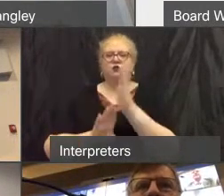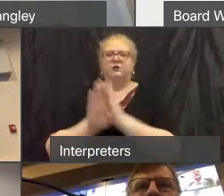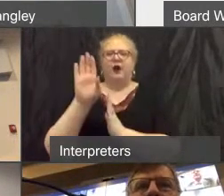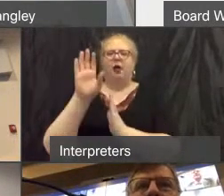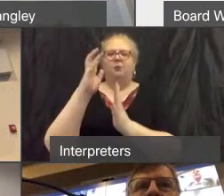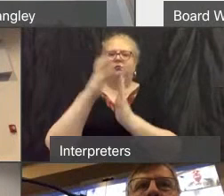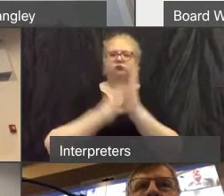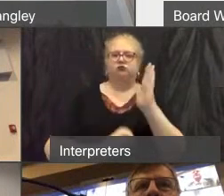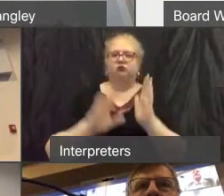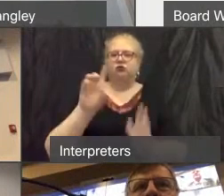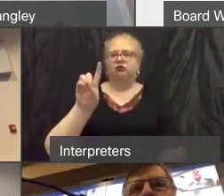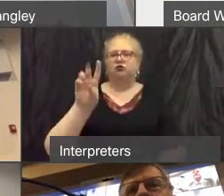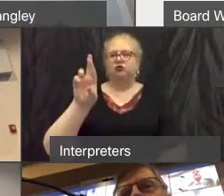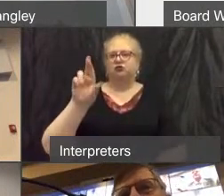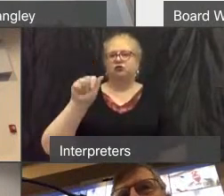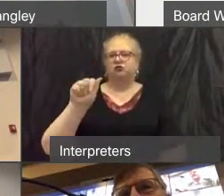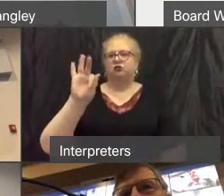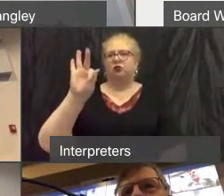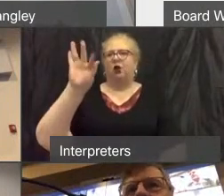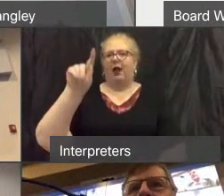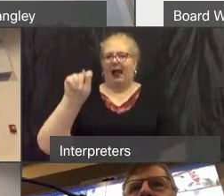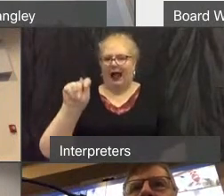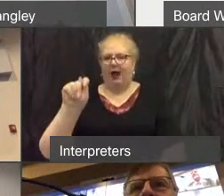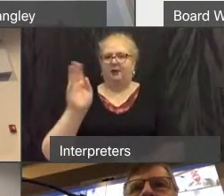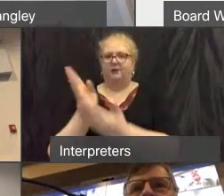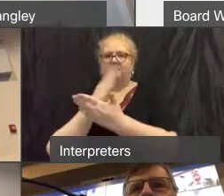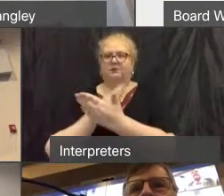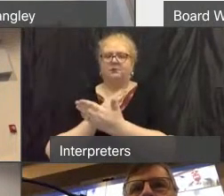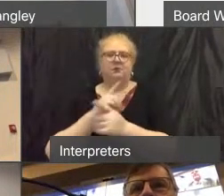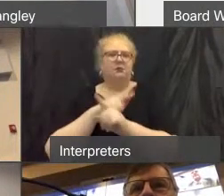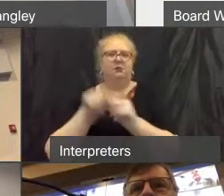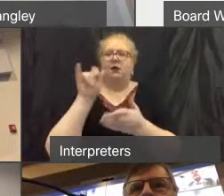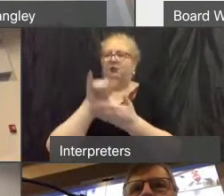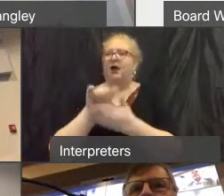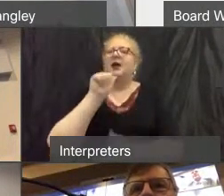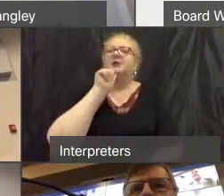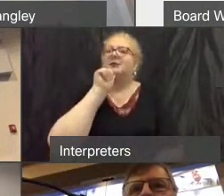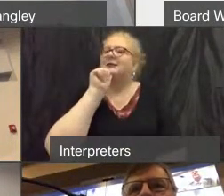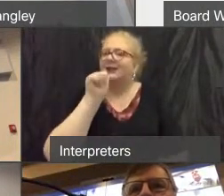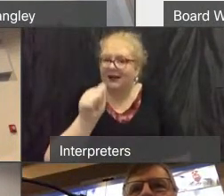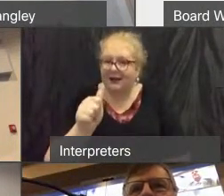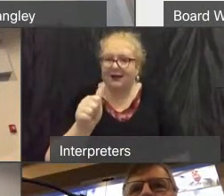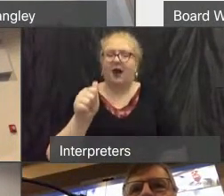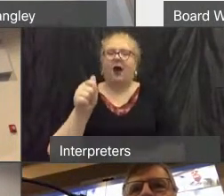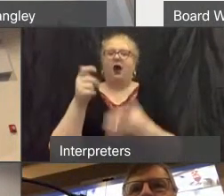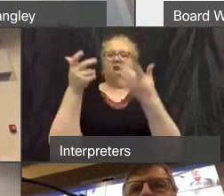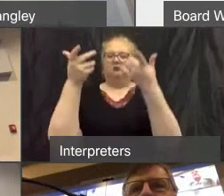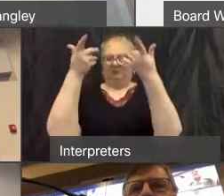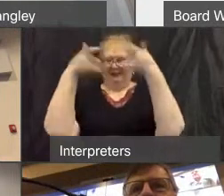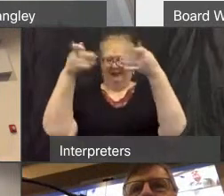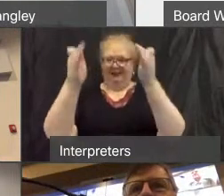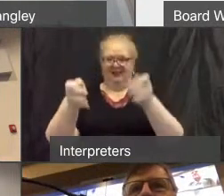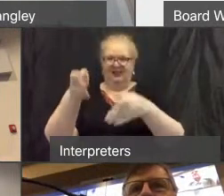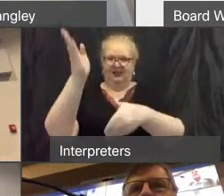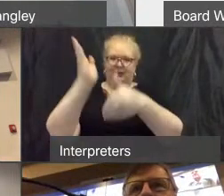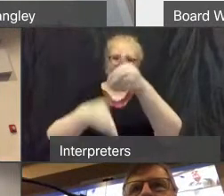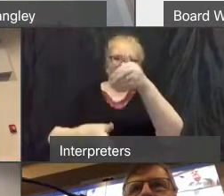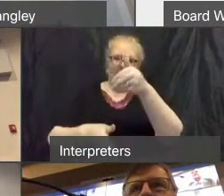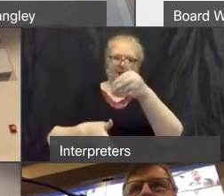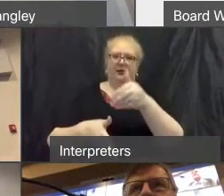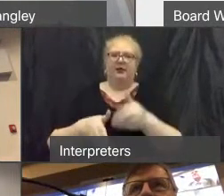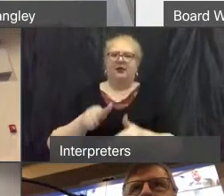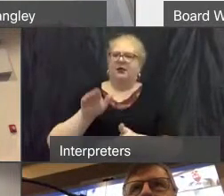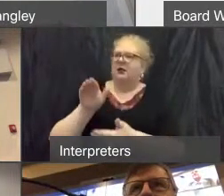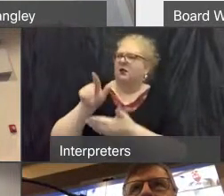of a budget is not a fait accompli. So without, Not a, what was that? That was Latin?